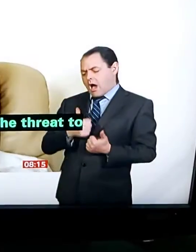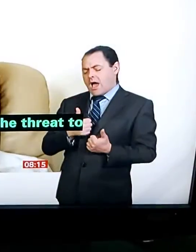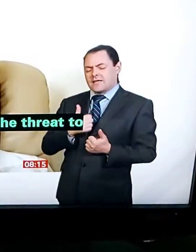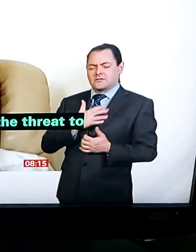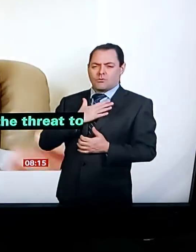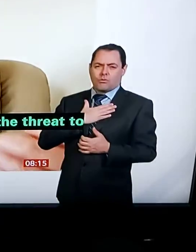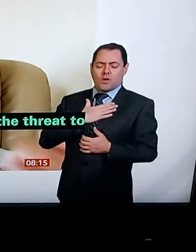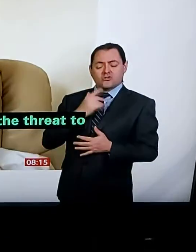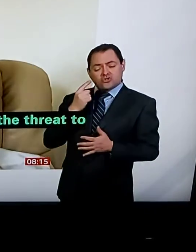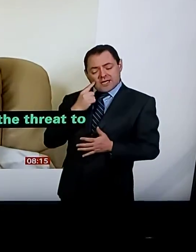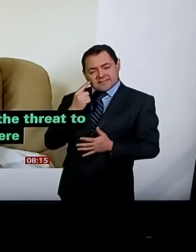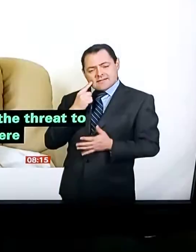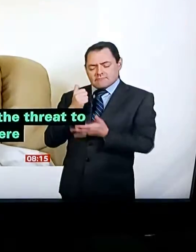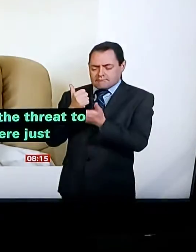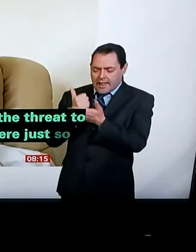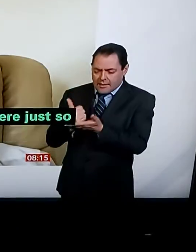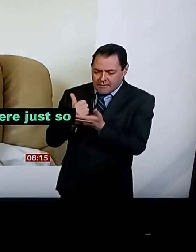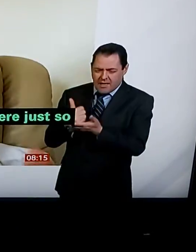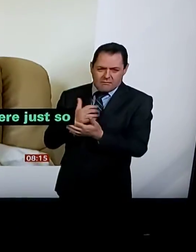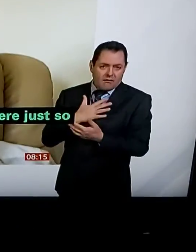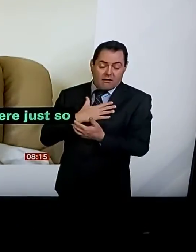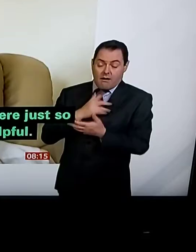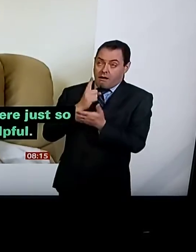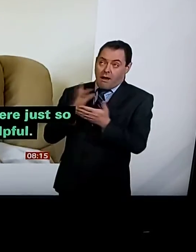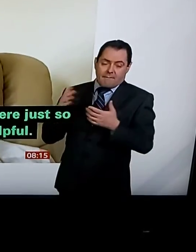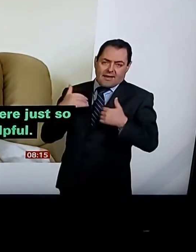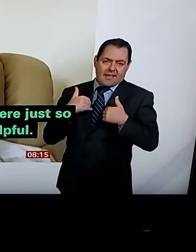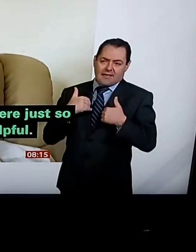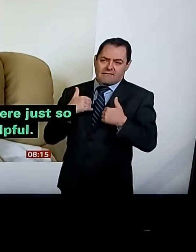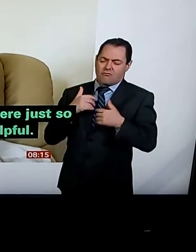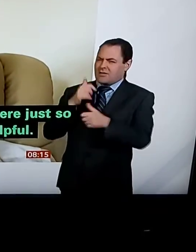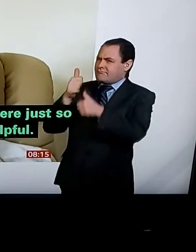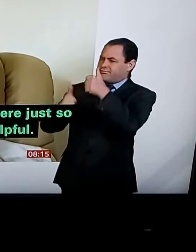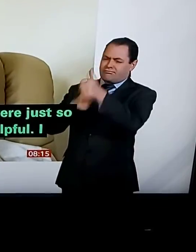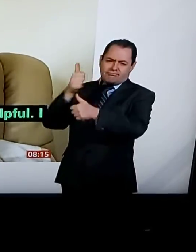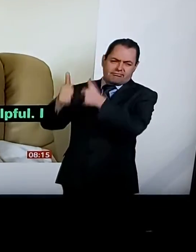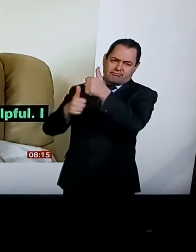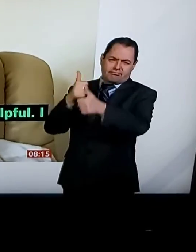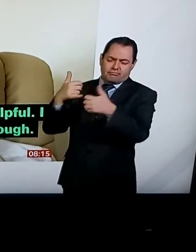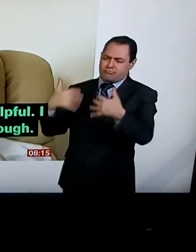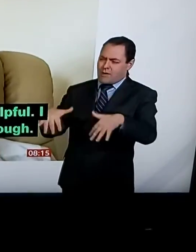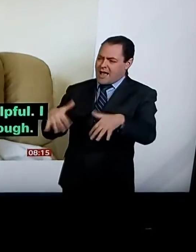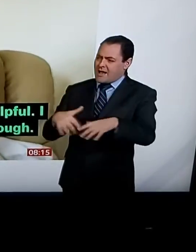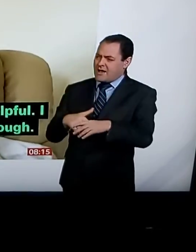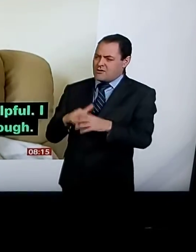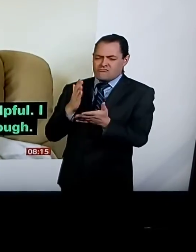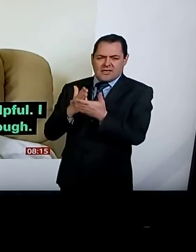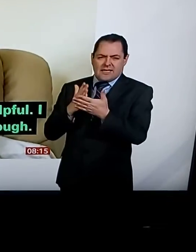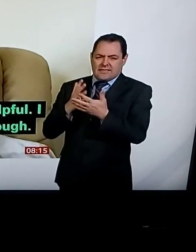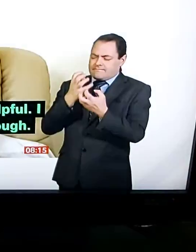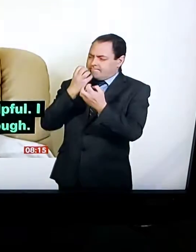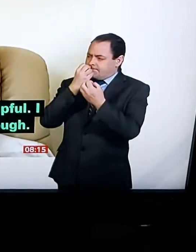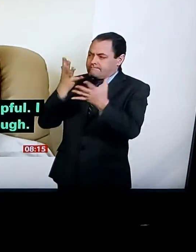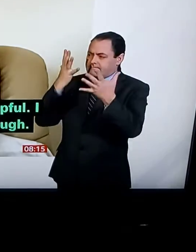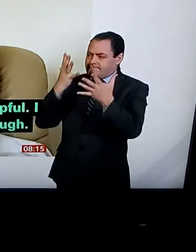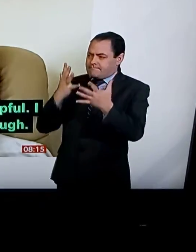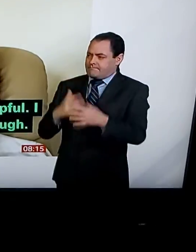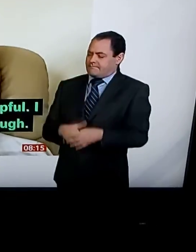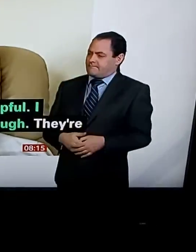gentle and helpful. I cannot praise them enough. They're fantastic.